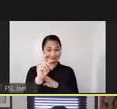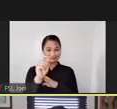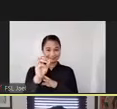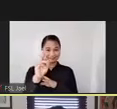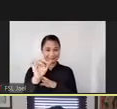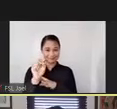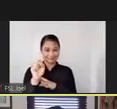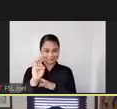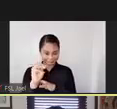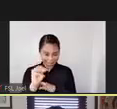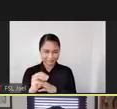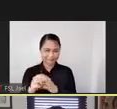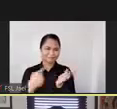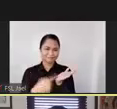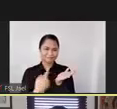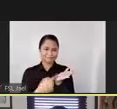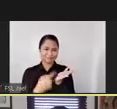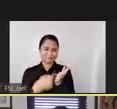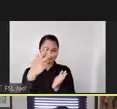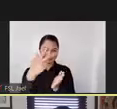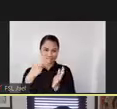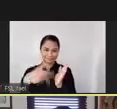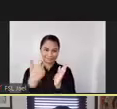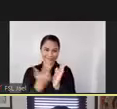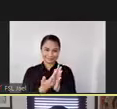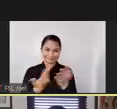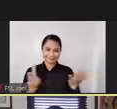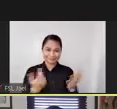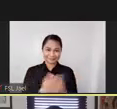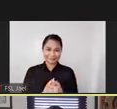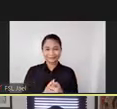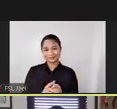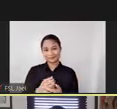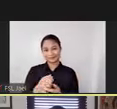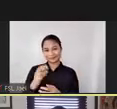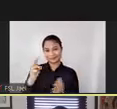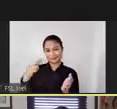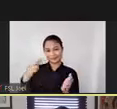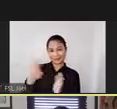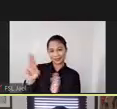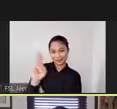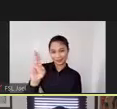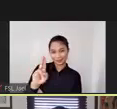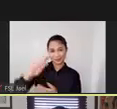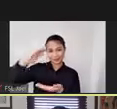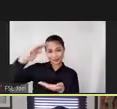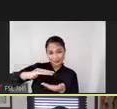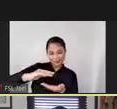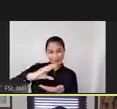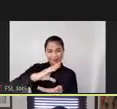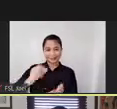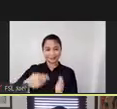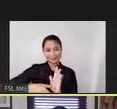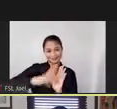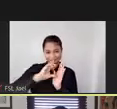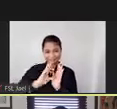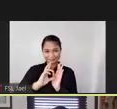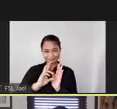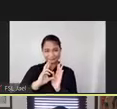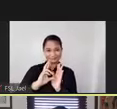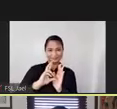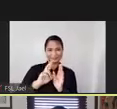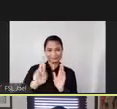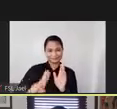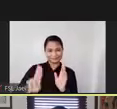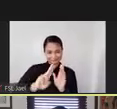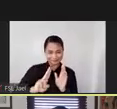thought to myself, well, you know what? When I was a young person in high school, that's already what we were being told to do. And I